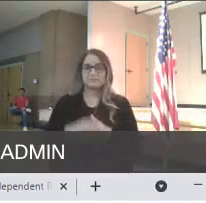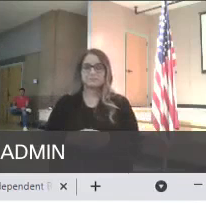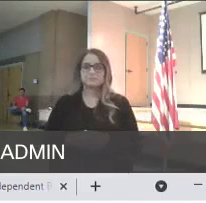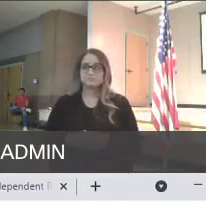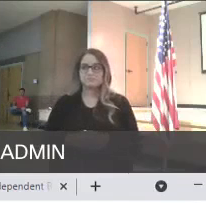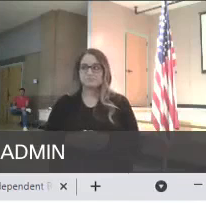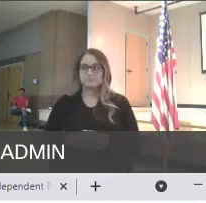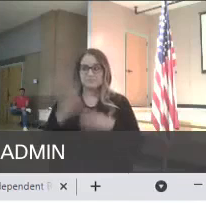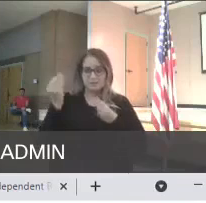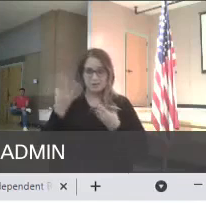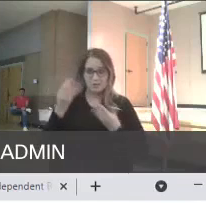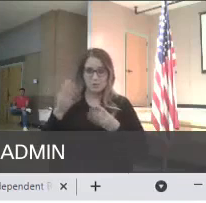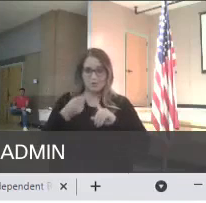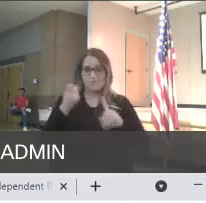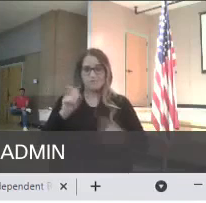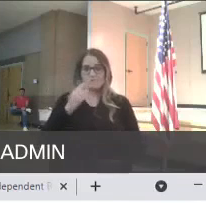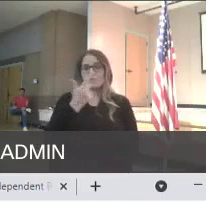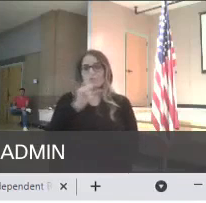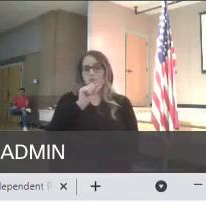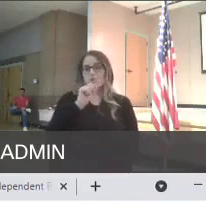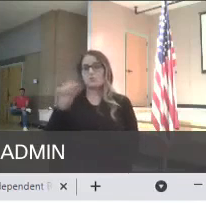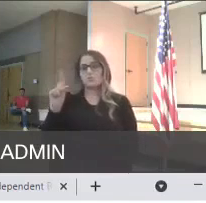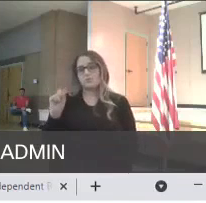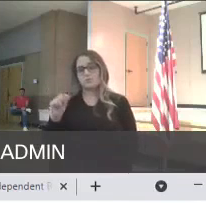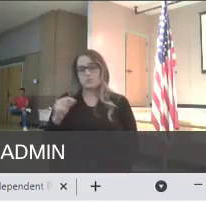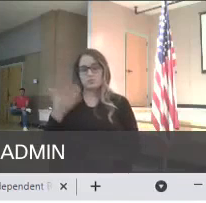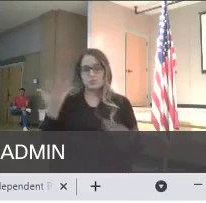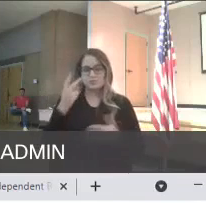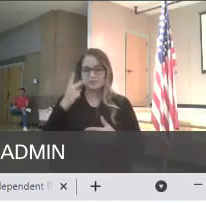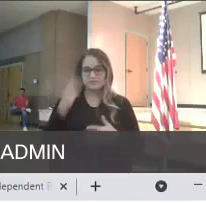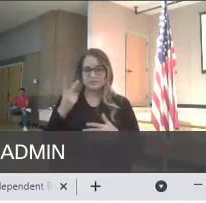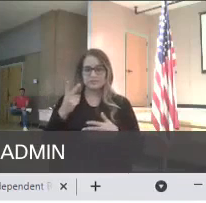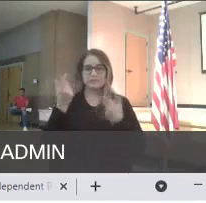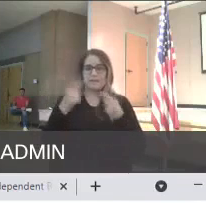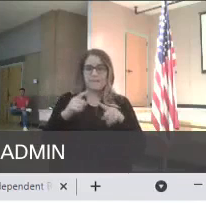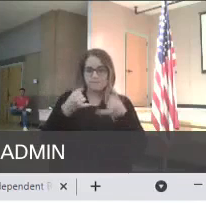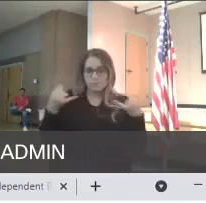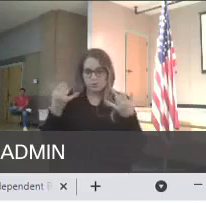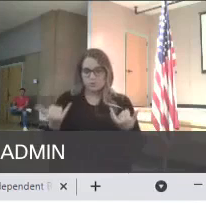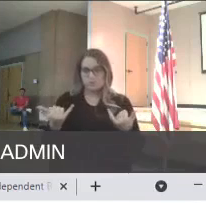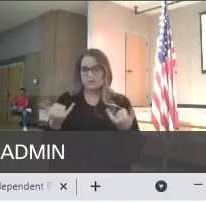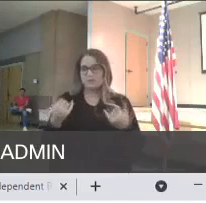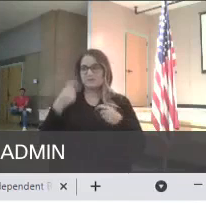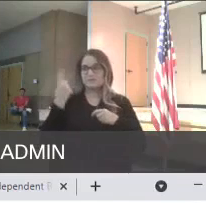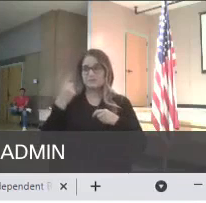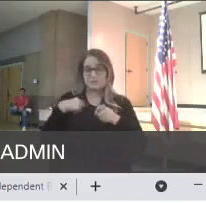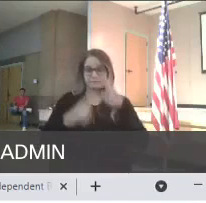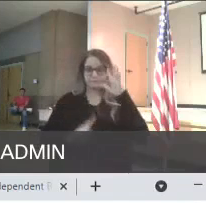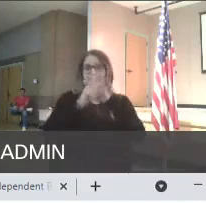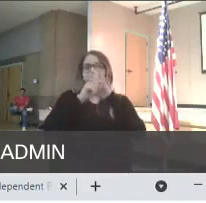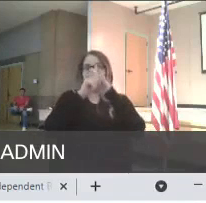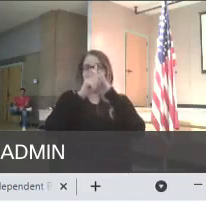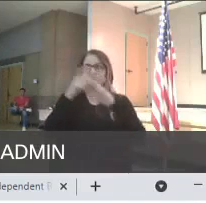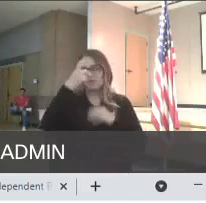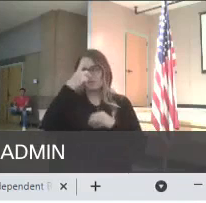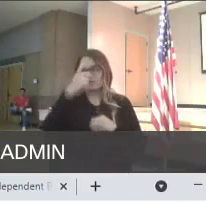thing. And the data was taken from the 2020 census prior to what we're seeing happening at the border right now. So something that popped into my